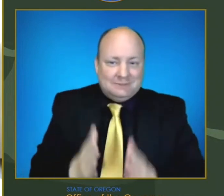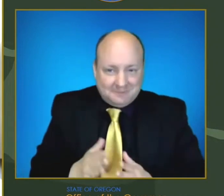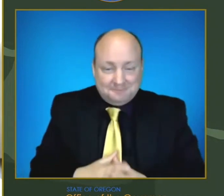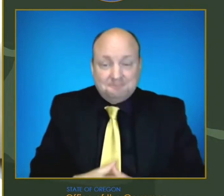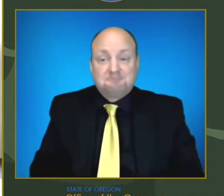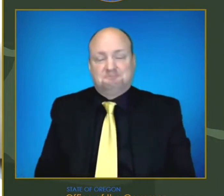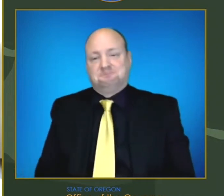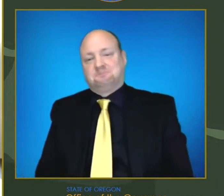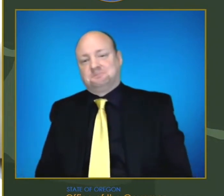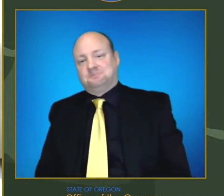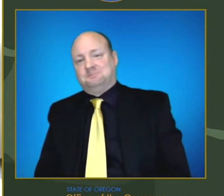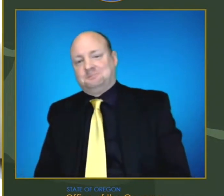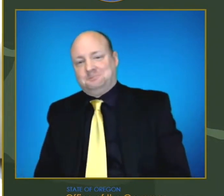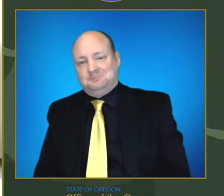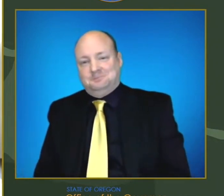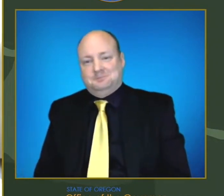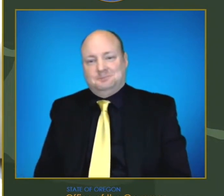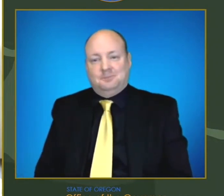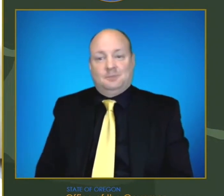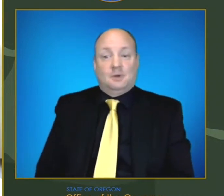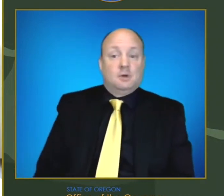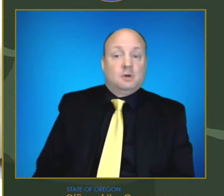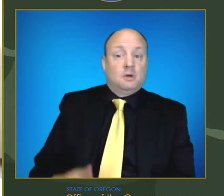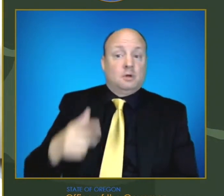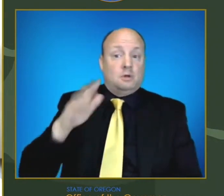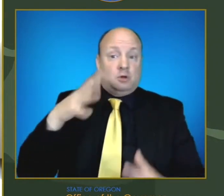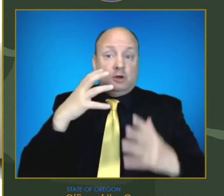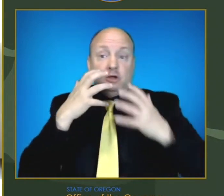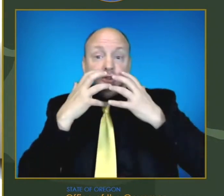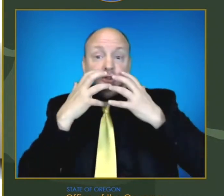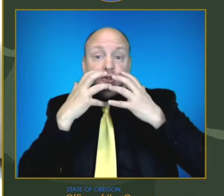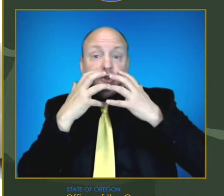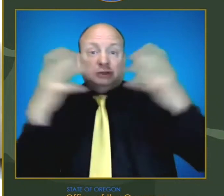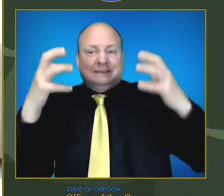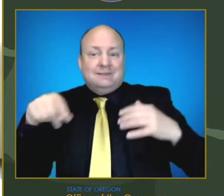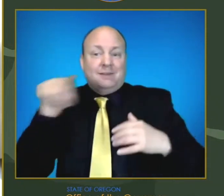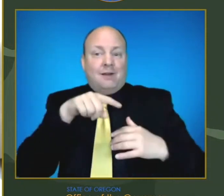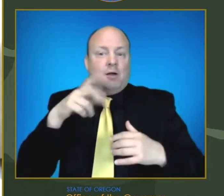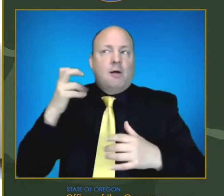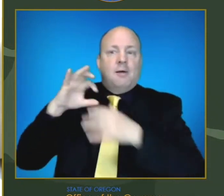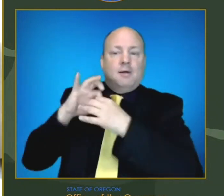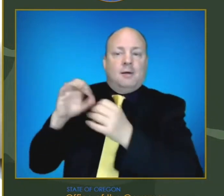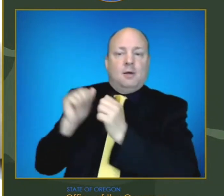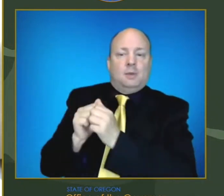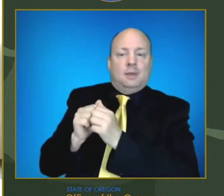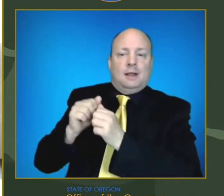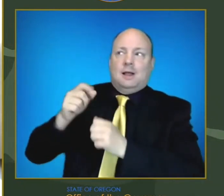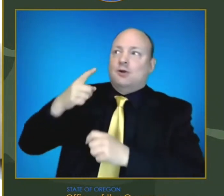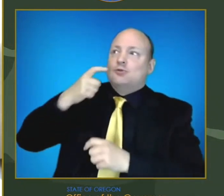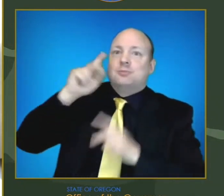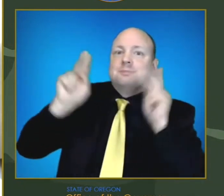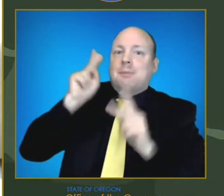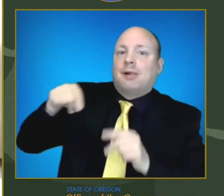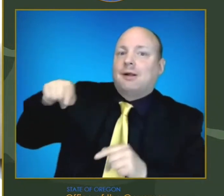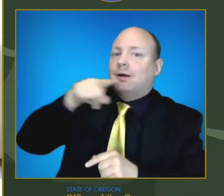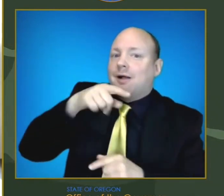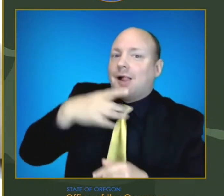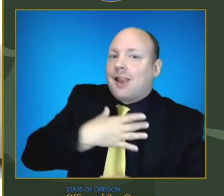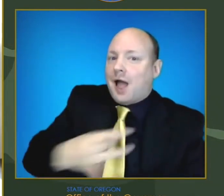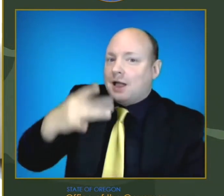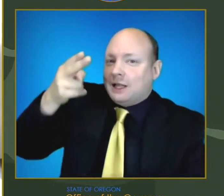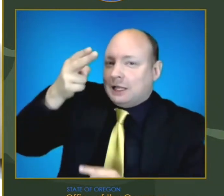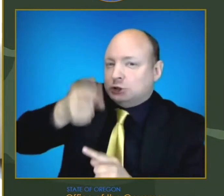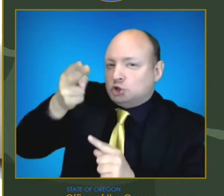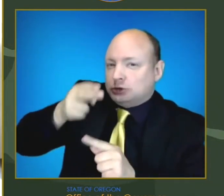to do a shout out for the history buffs out there. I will tell you that this is not, the COVID crisis